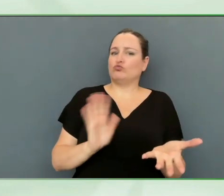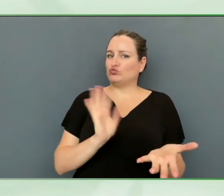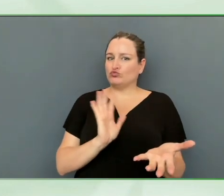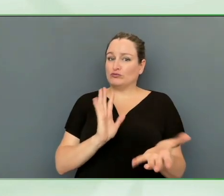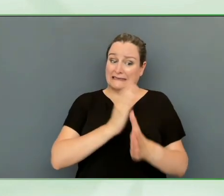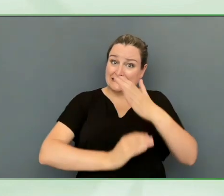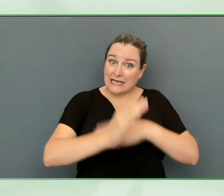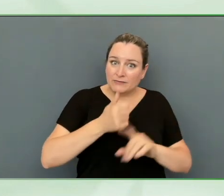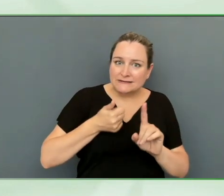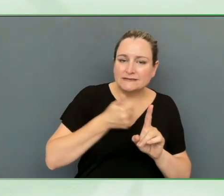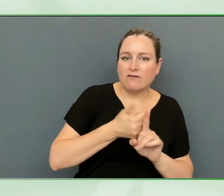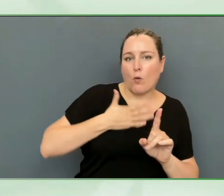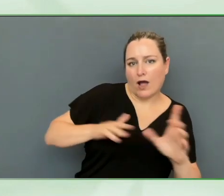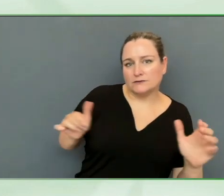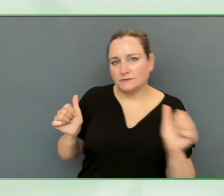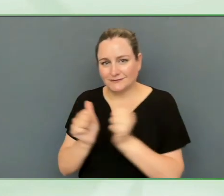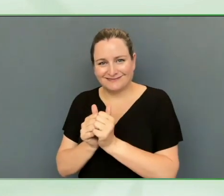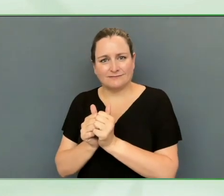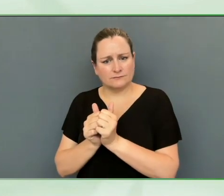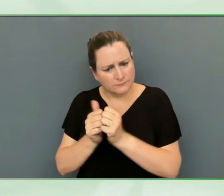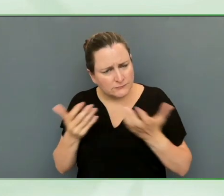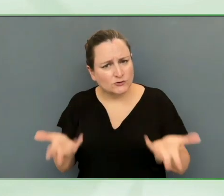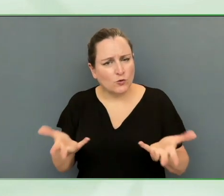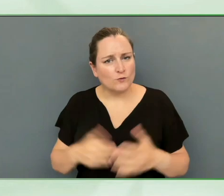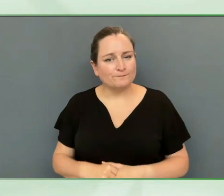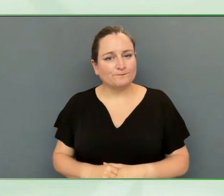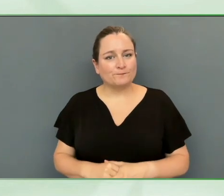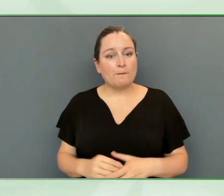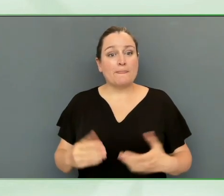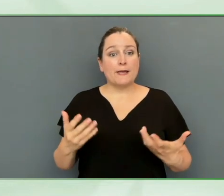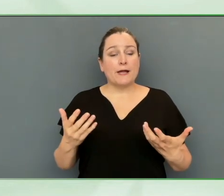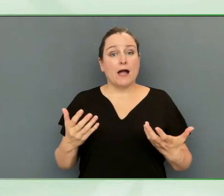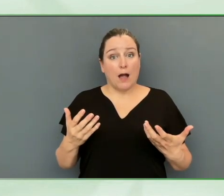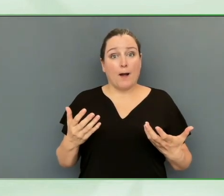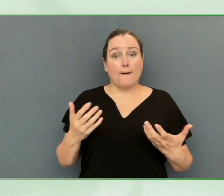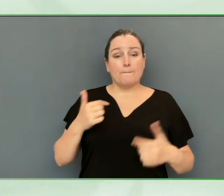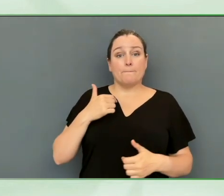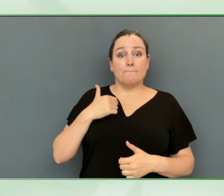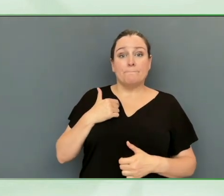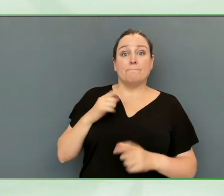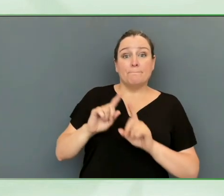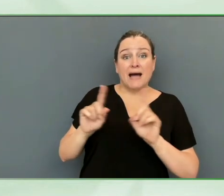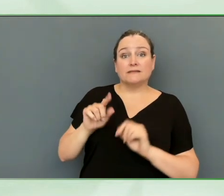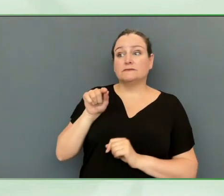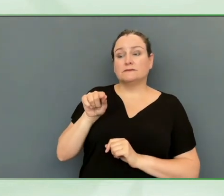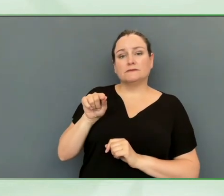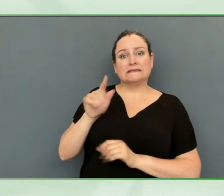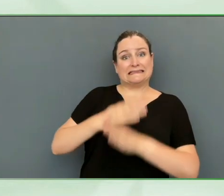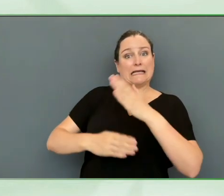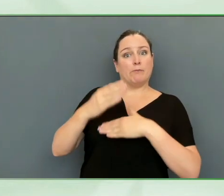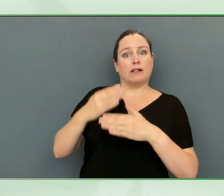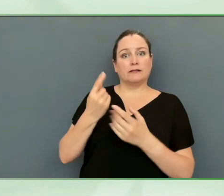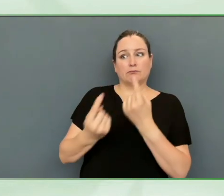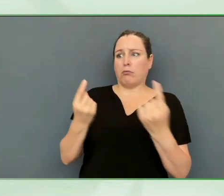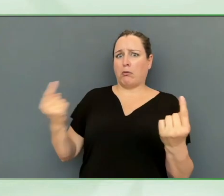lot of people without disabilities were talking about us, without us. So we